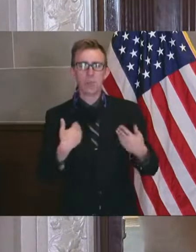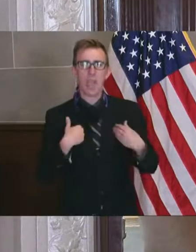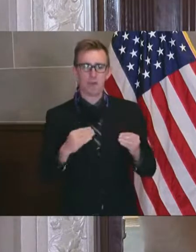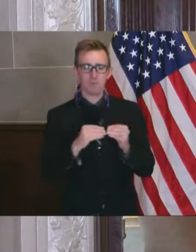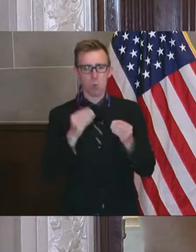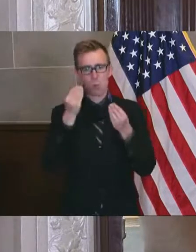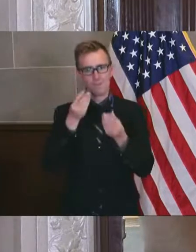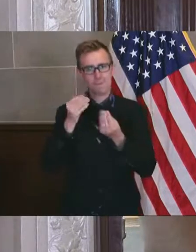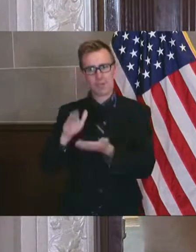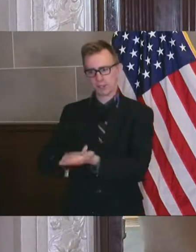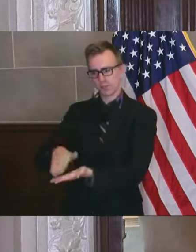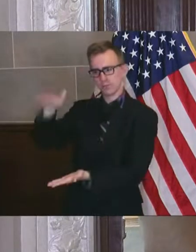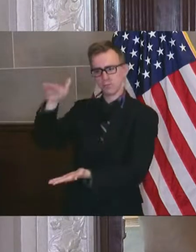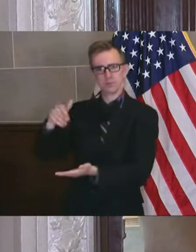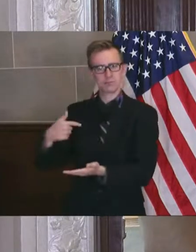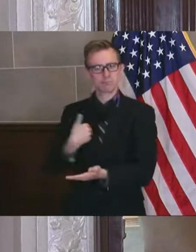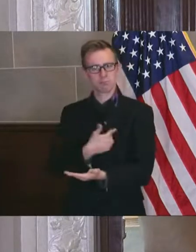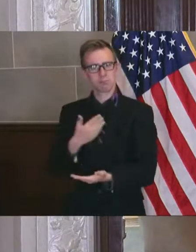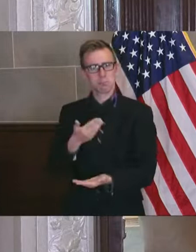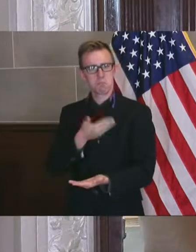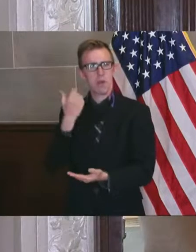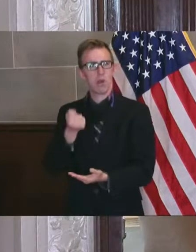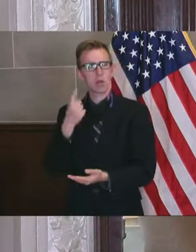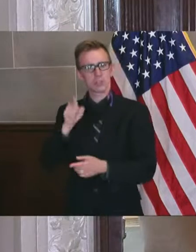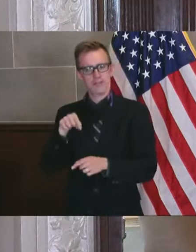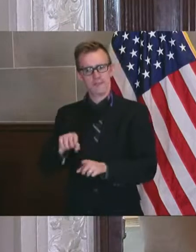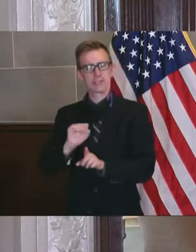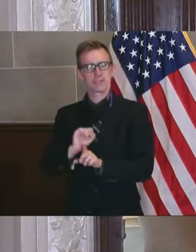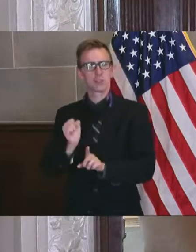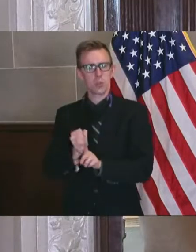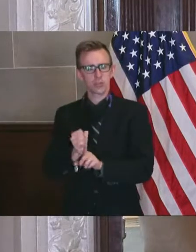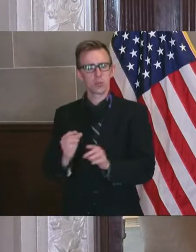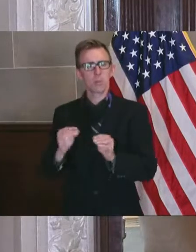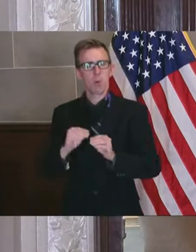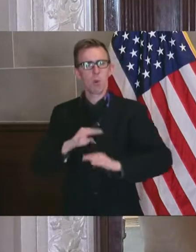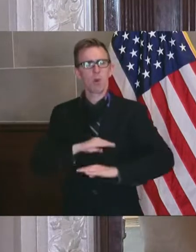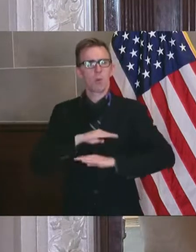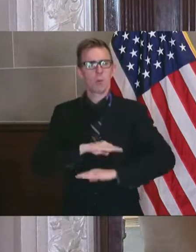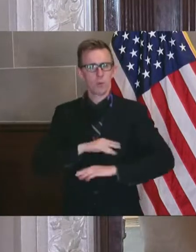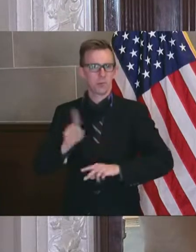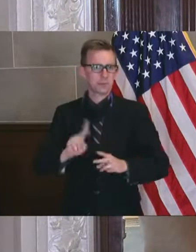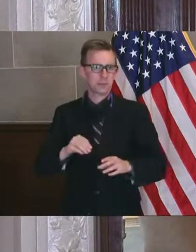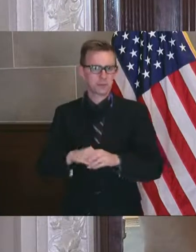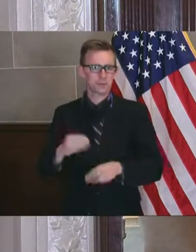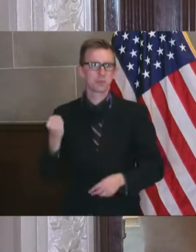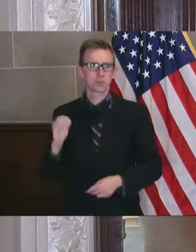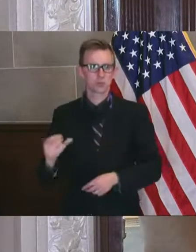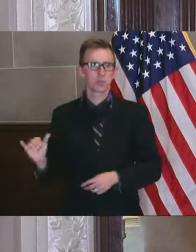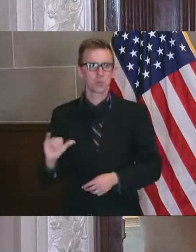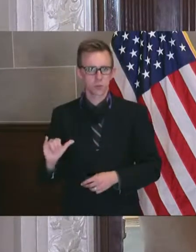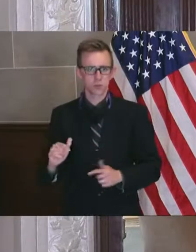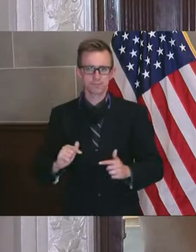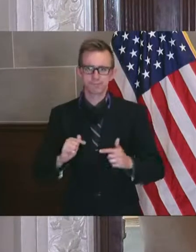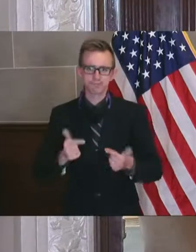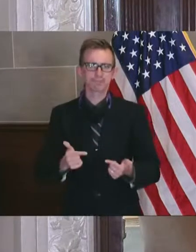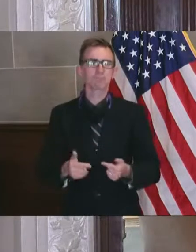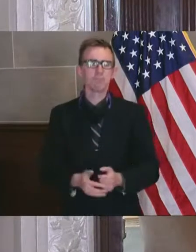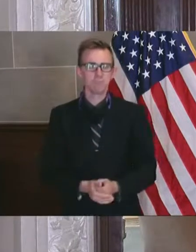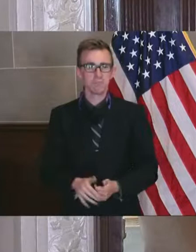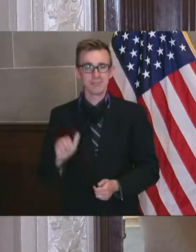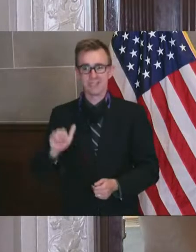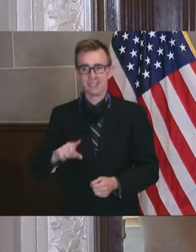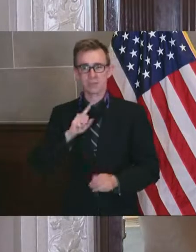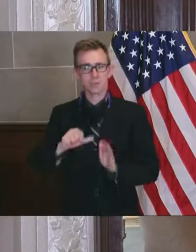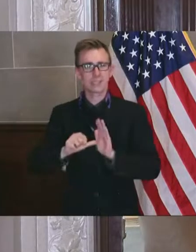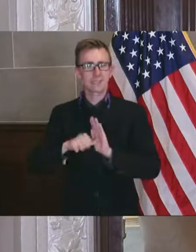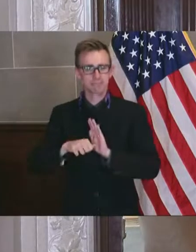a clearer grasp on the situation in Missouri and more reassurance of the people of our state that is key